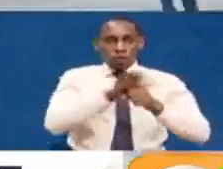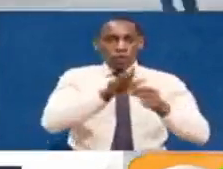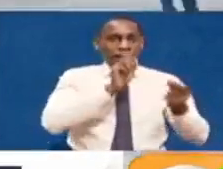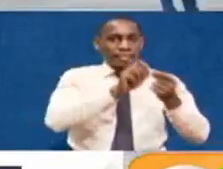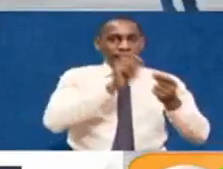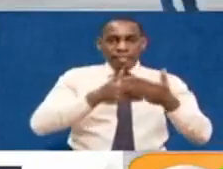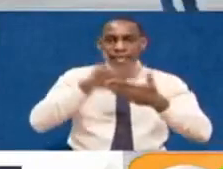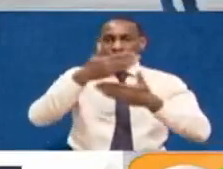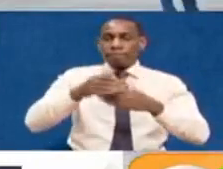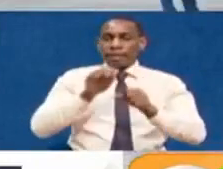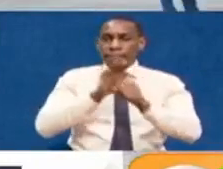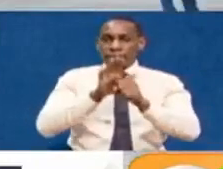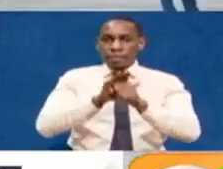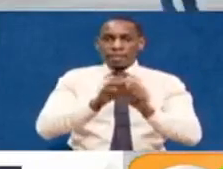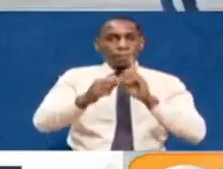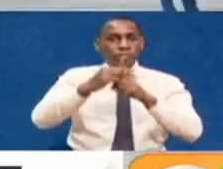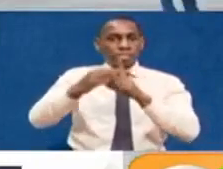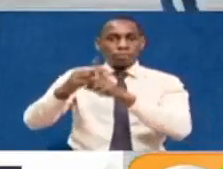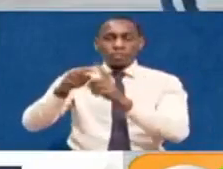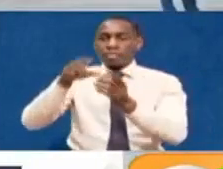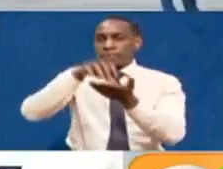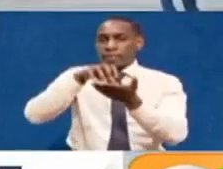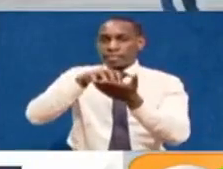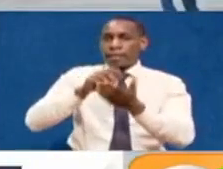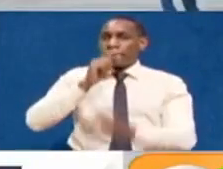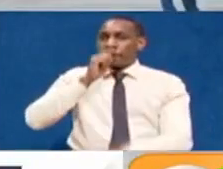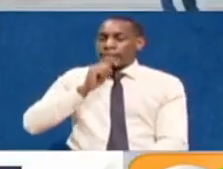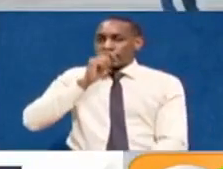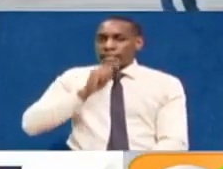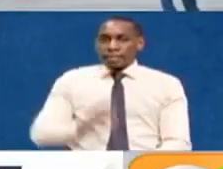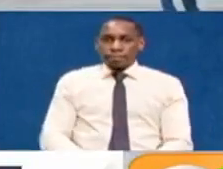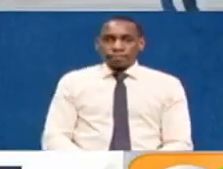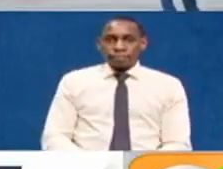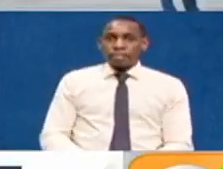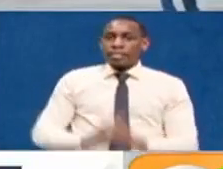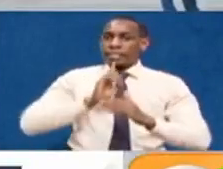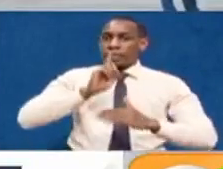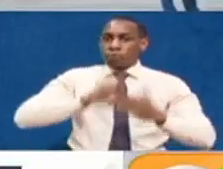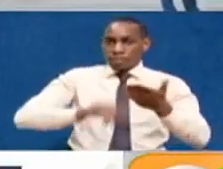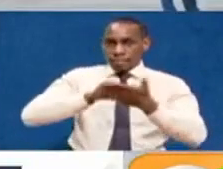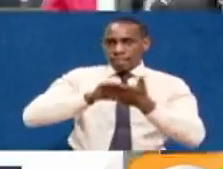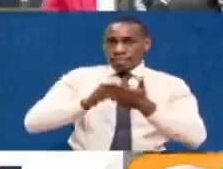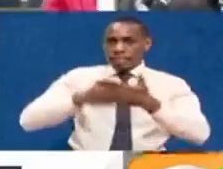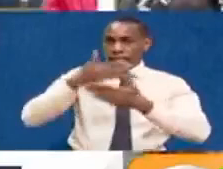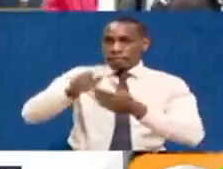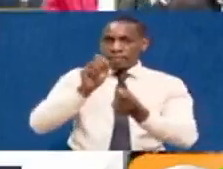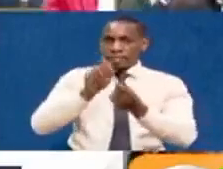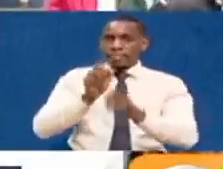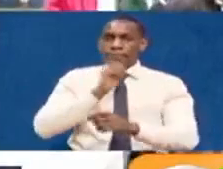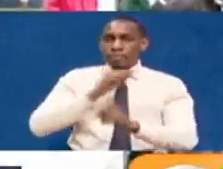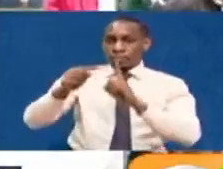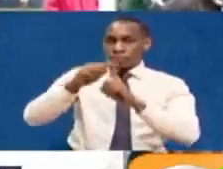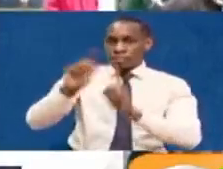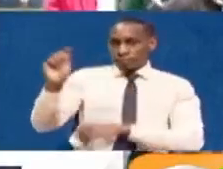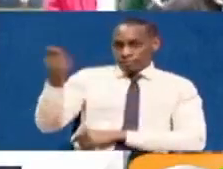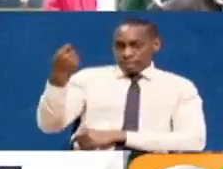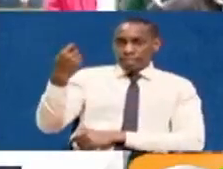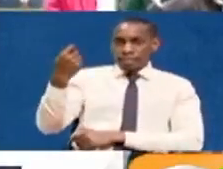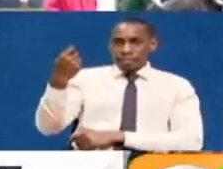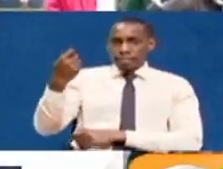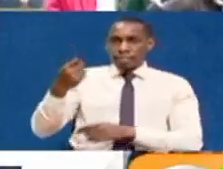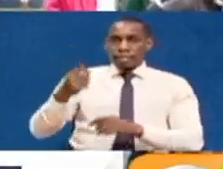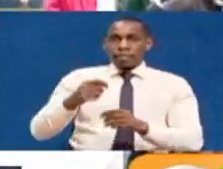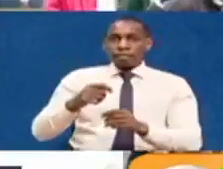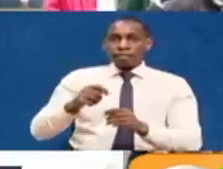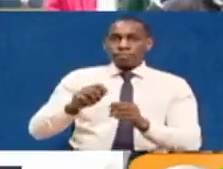testing following the large numbers of positive cases from Tanzania. They claim that after testing positive in Kenya, they